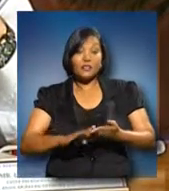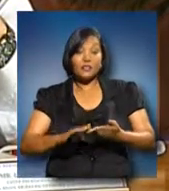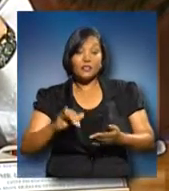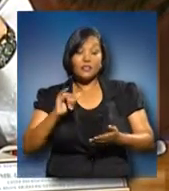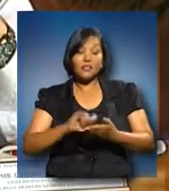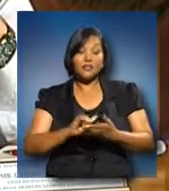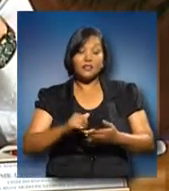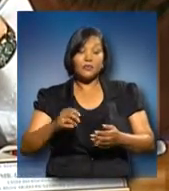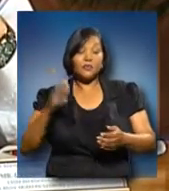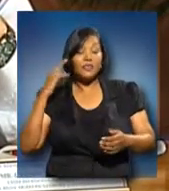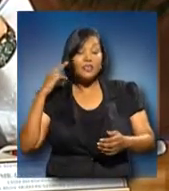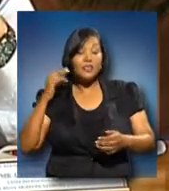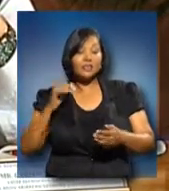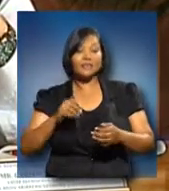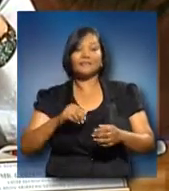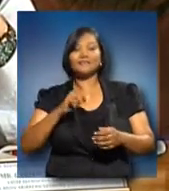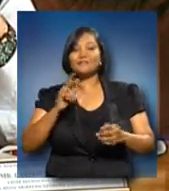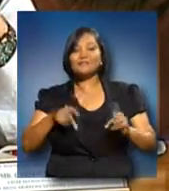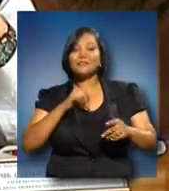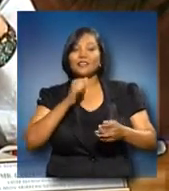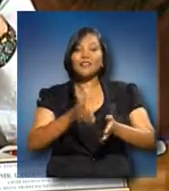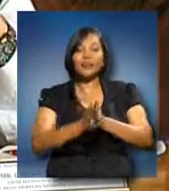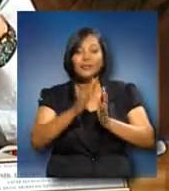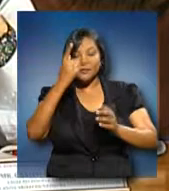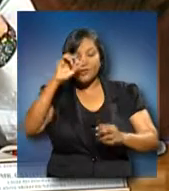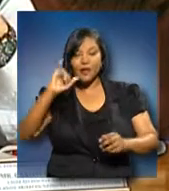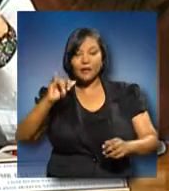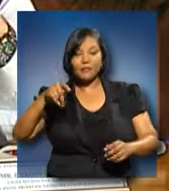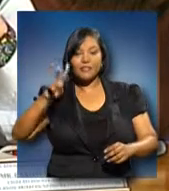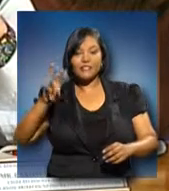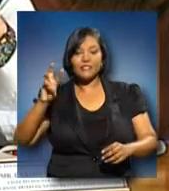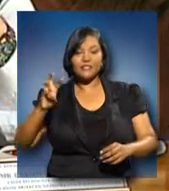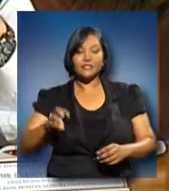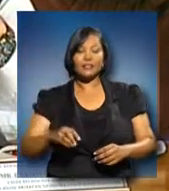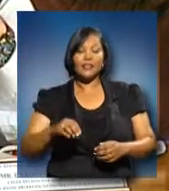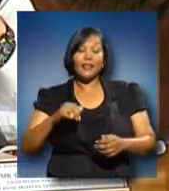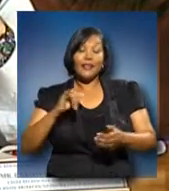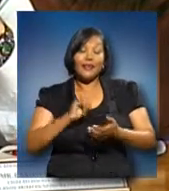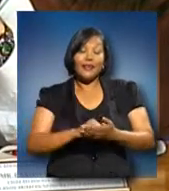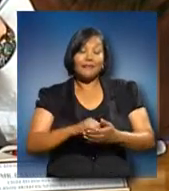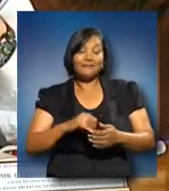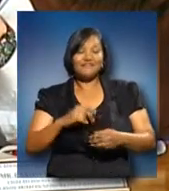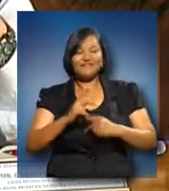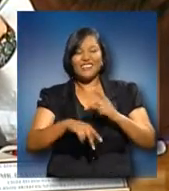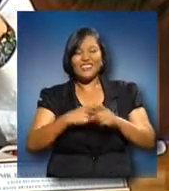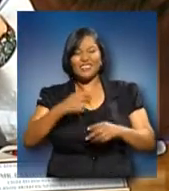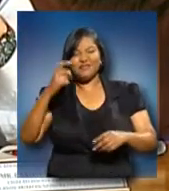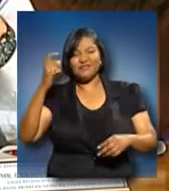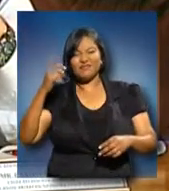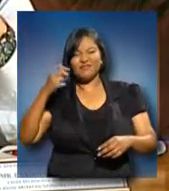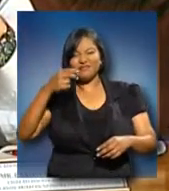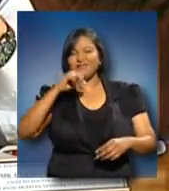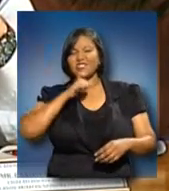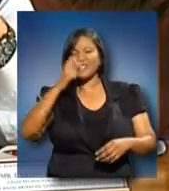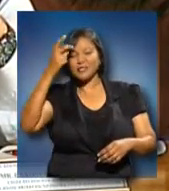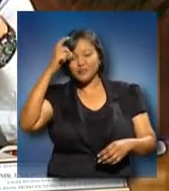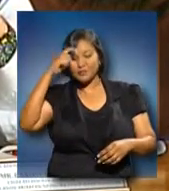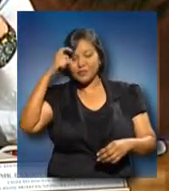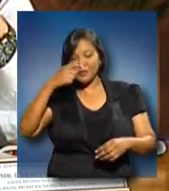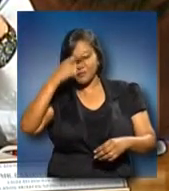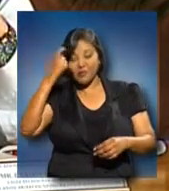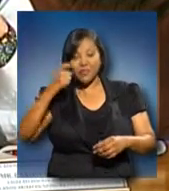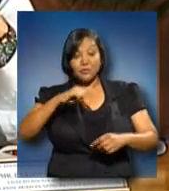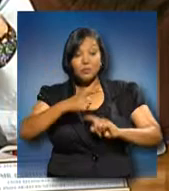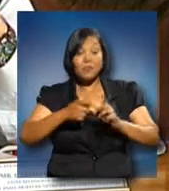is no customer demand, which in my opinion, it's a silly thing to say, because when did you ask